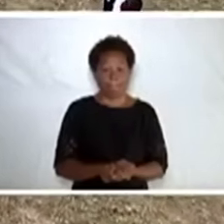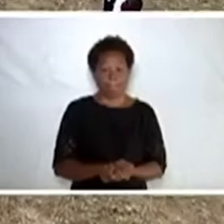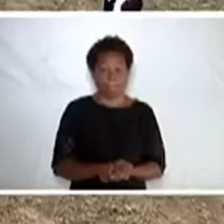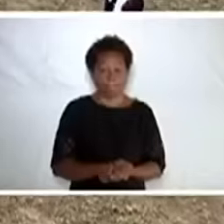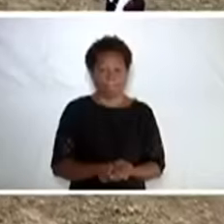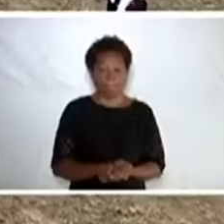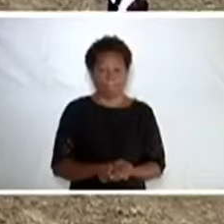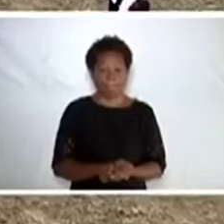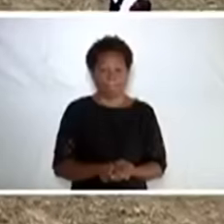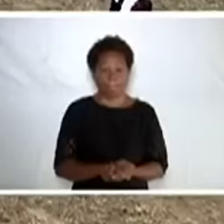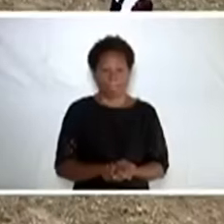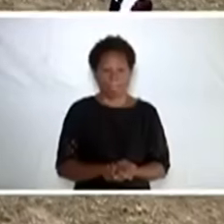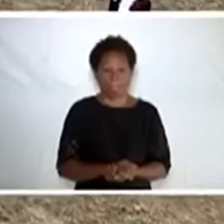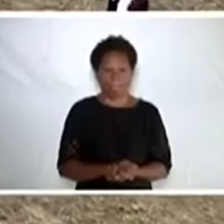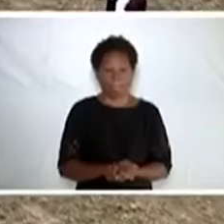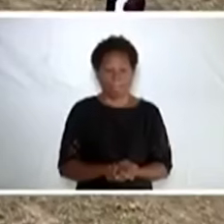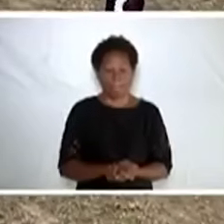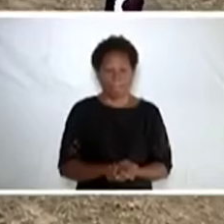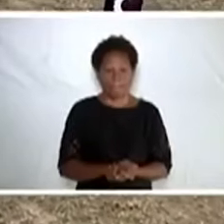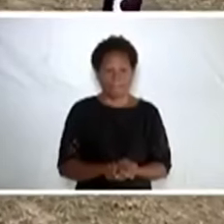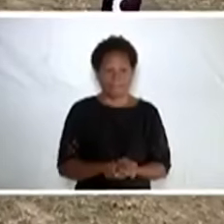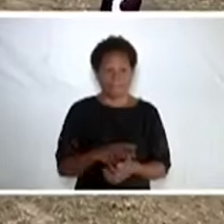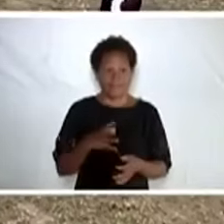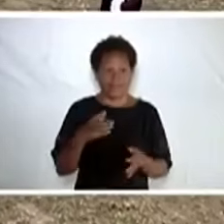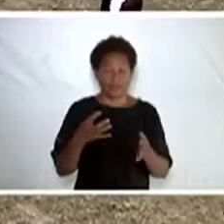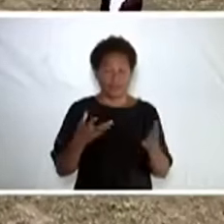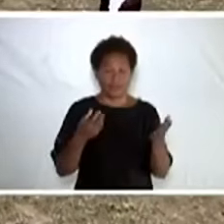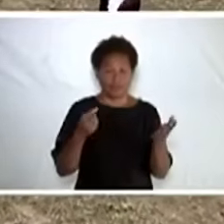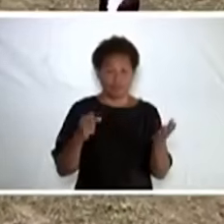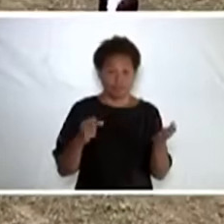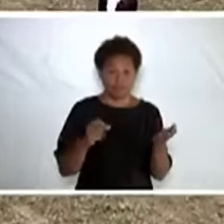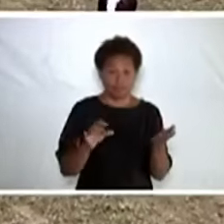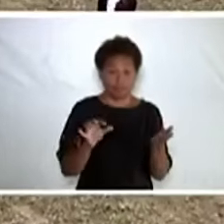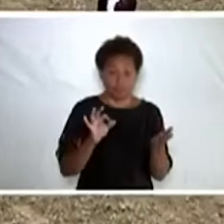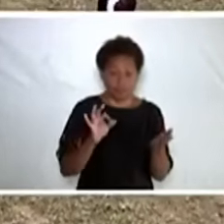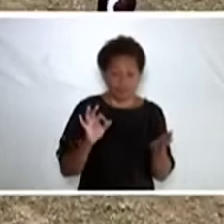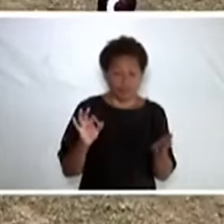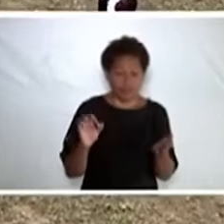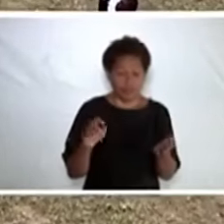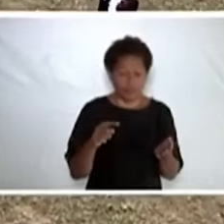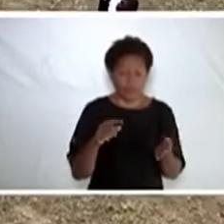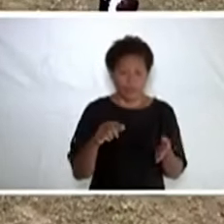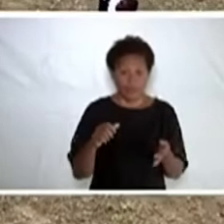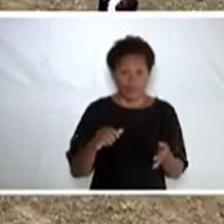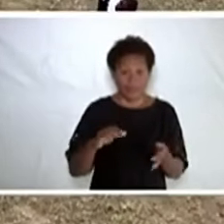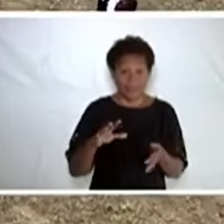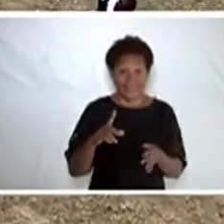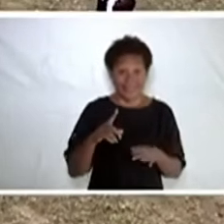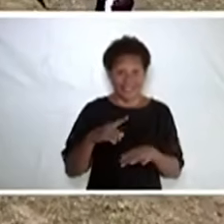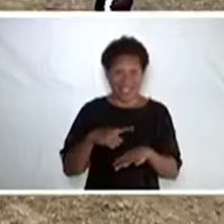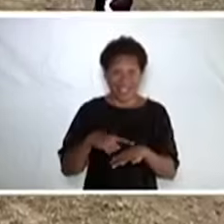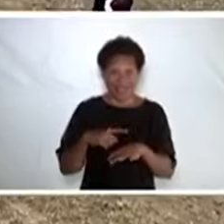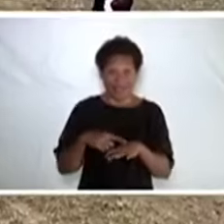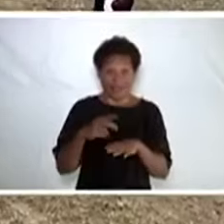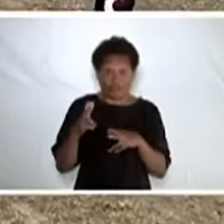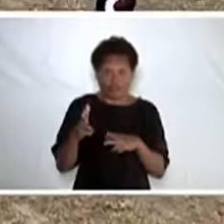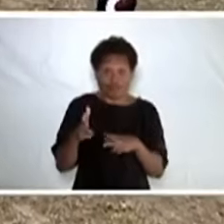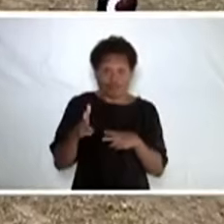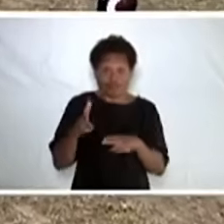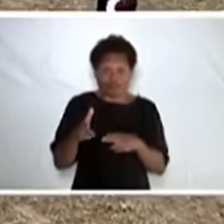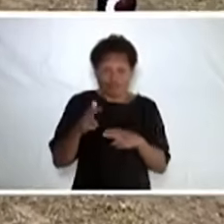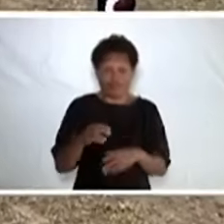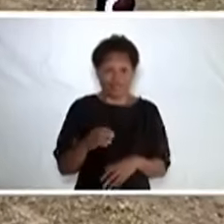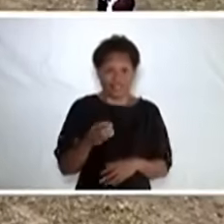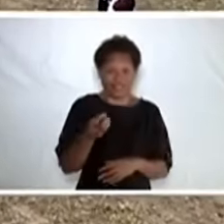It's fascinating just how iron-willed they are to not flinch at all every time it is fired. And also with the feu